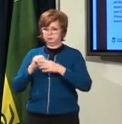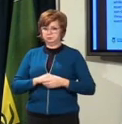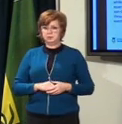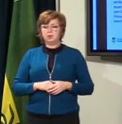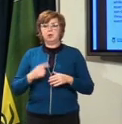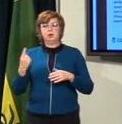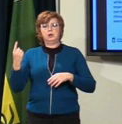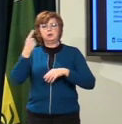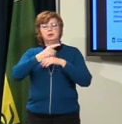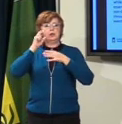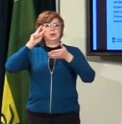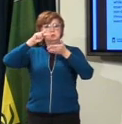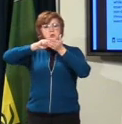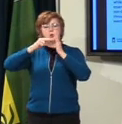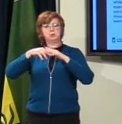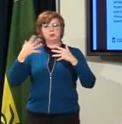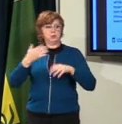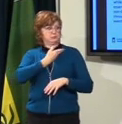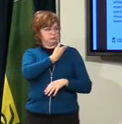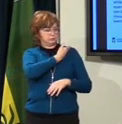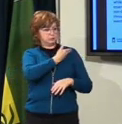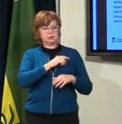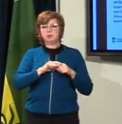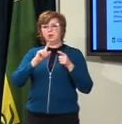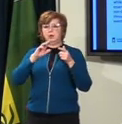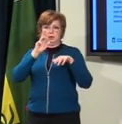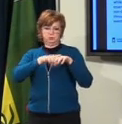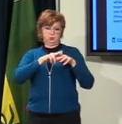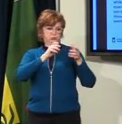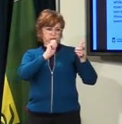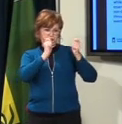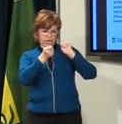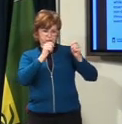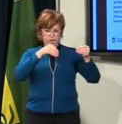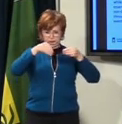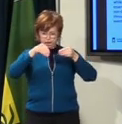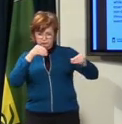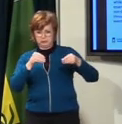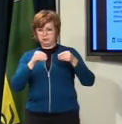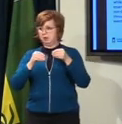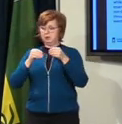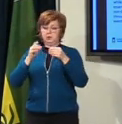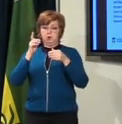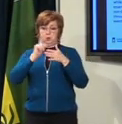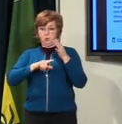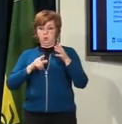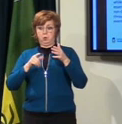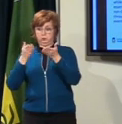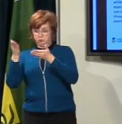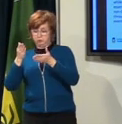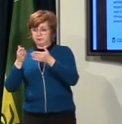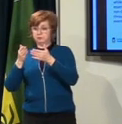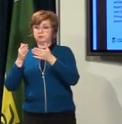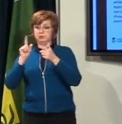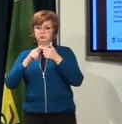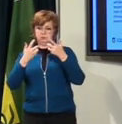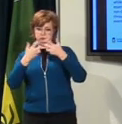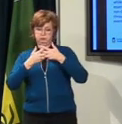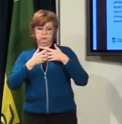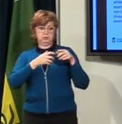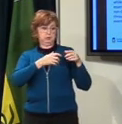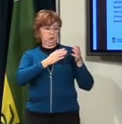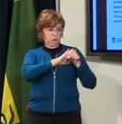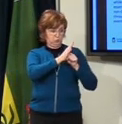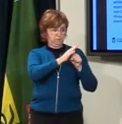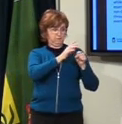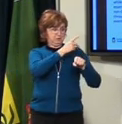Our purpose, as always, the health system is to adapt and expand our services to meet COVID patient demand, as well as to